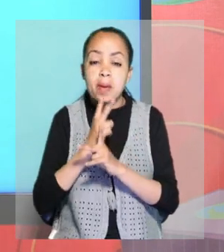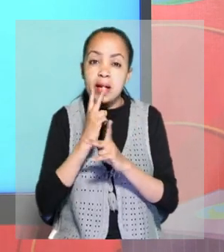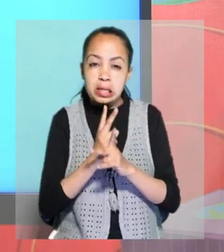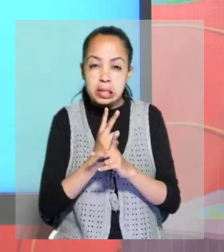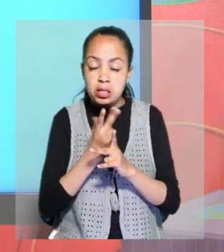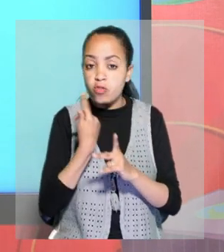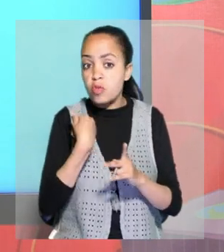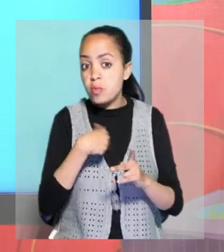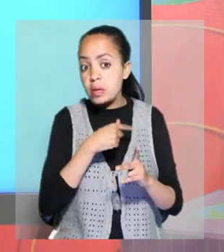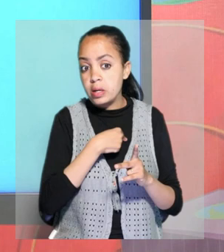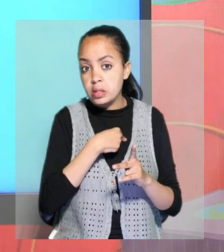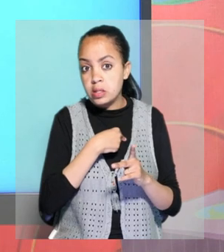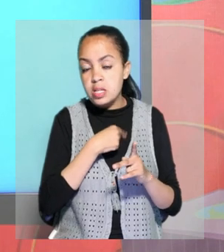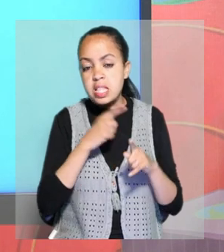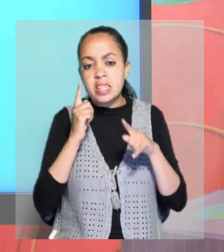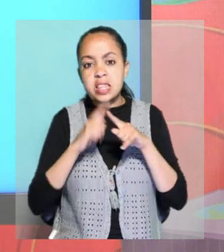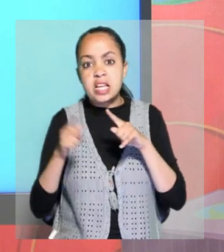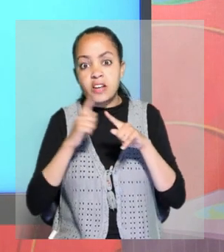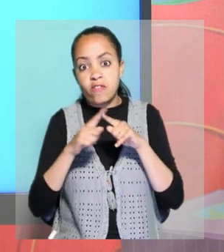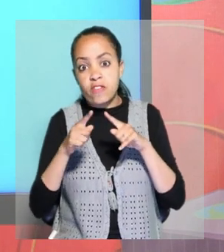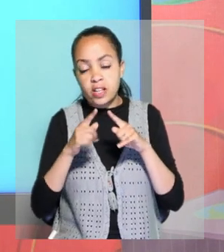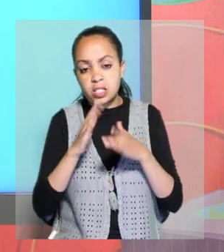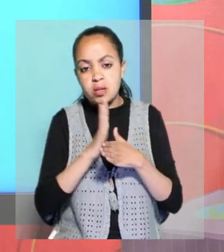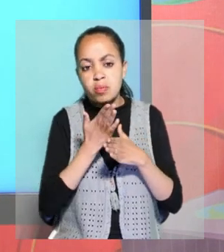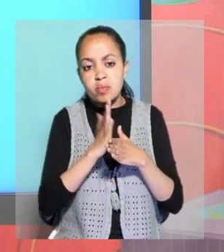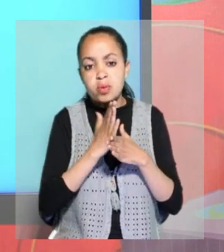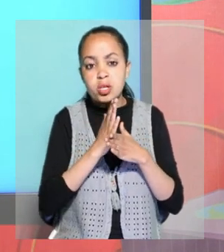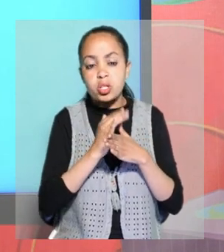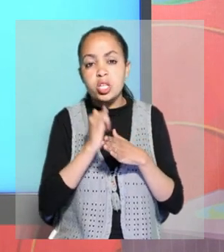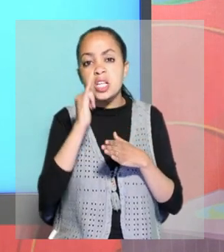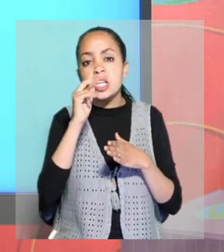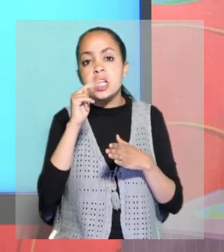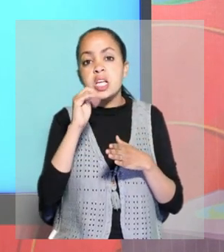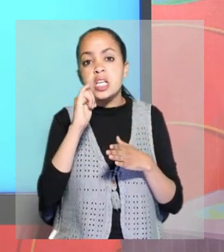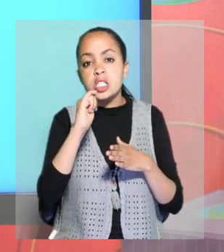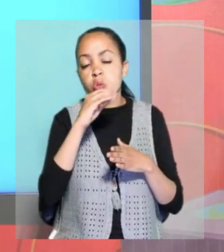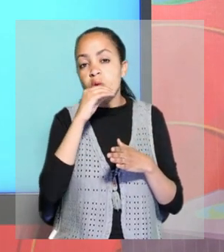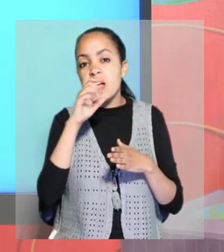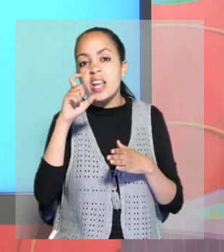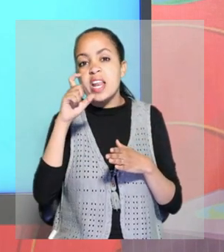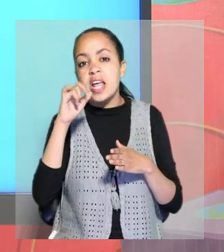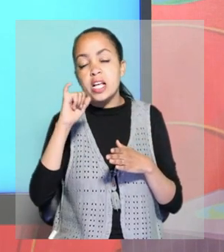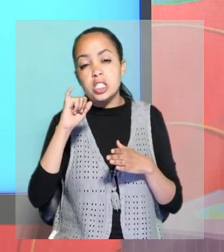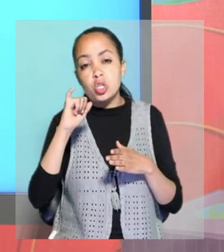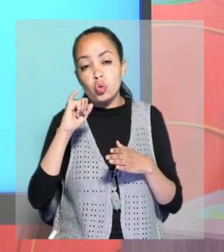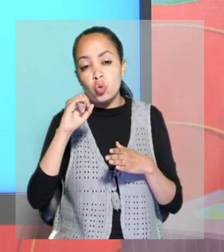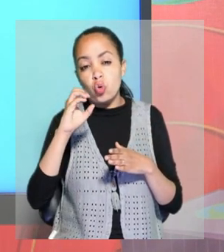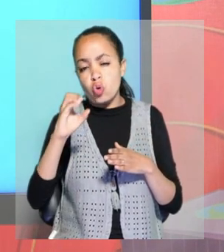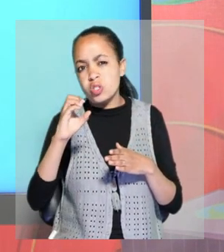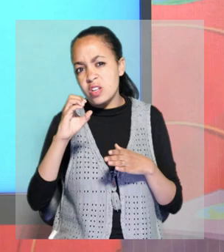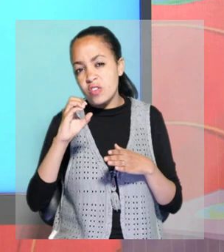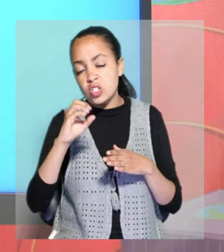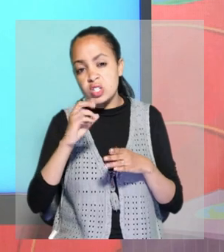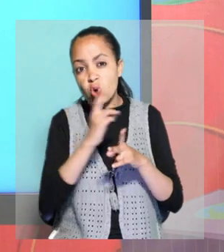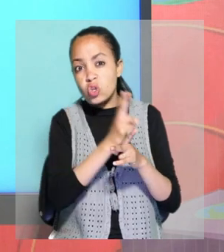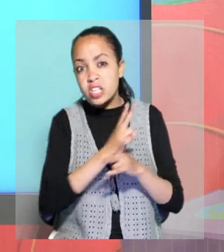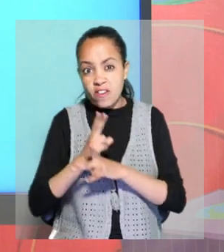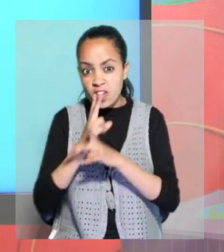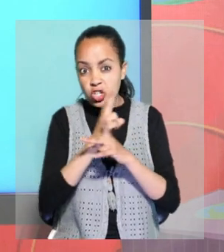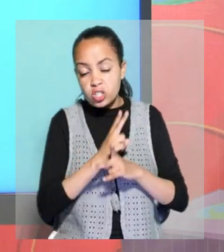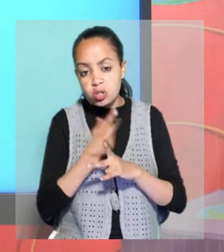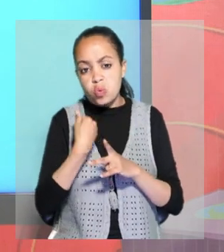conservation, and the difference between in situ and ex situ conservation. As well, we have